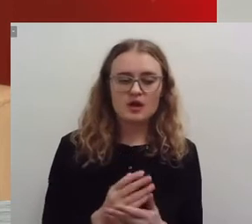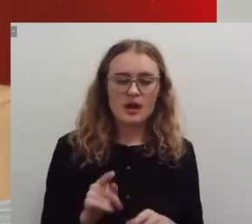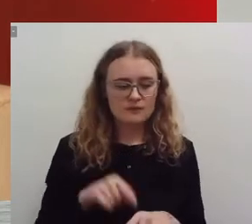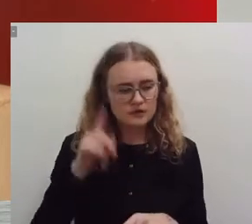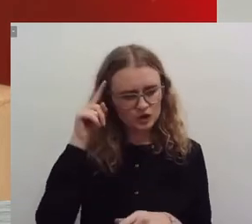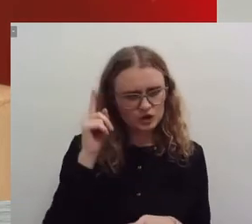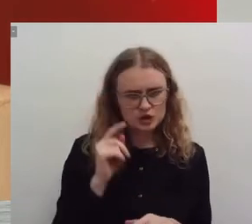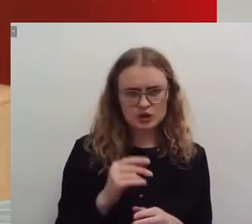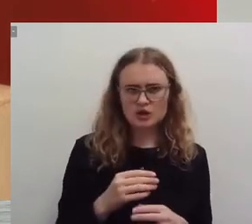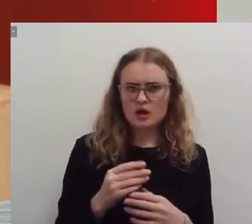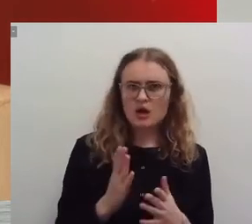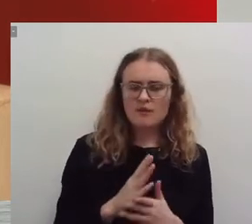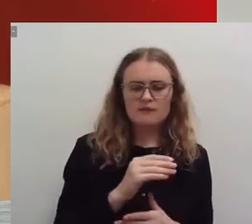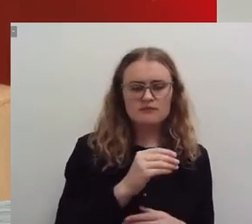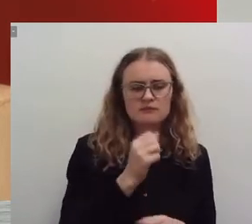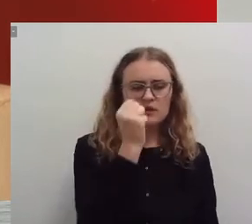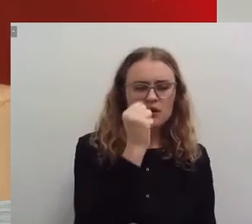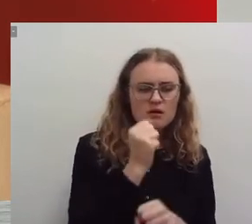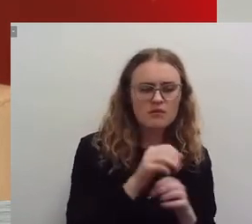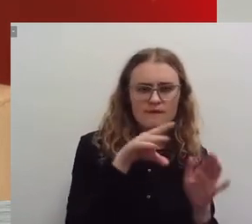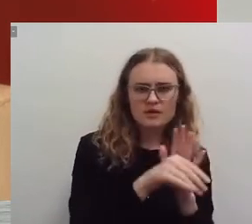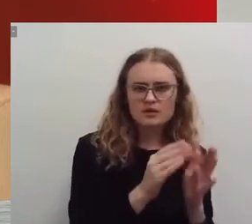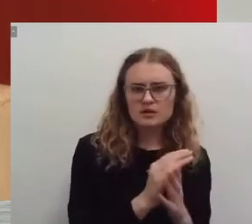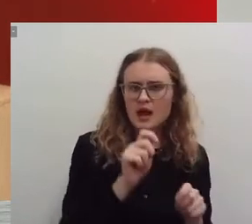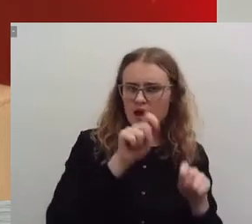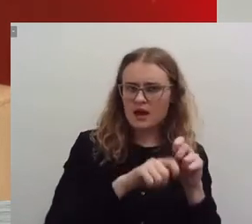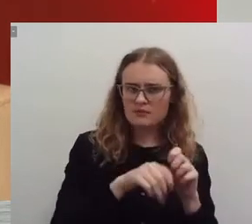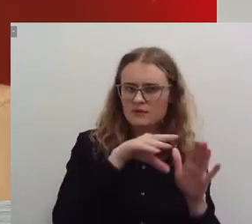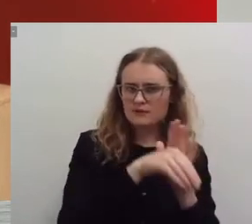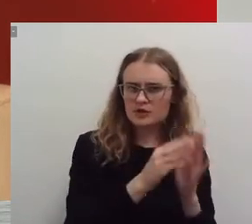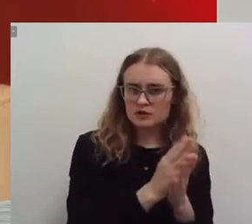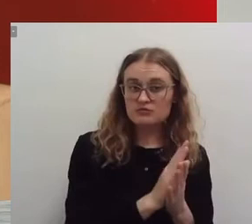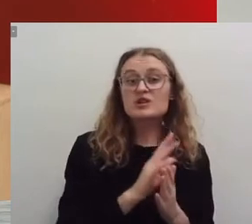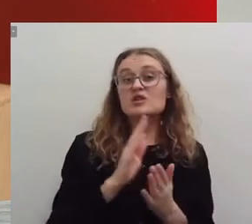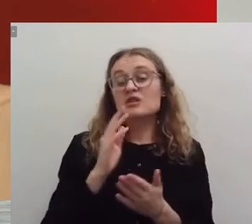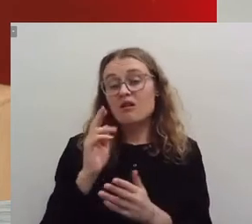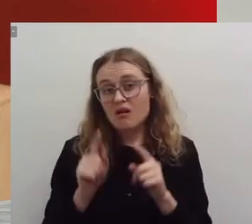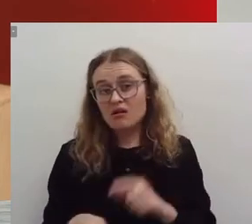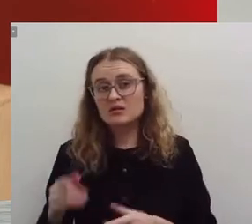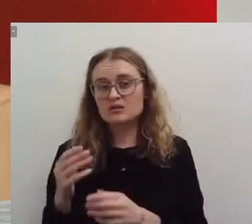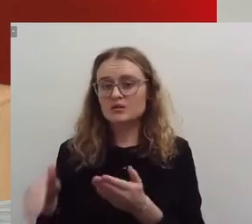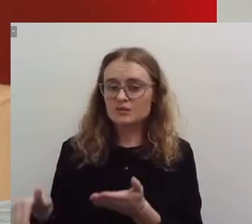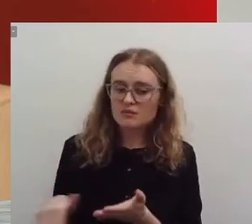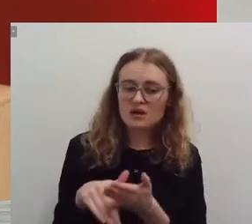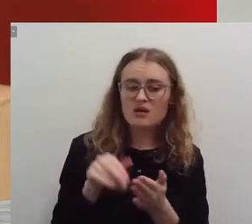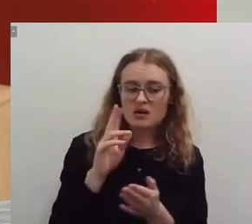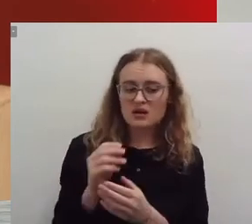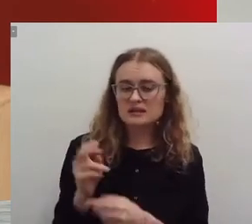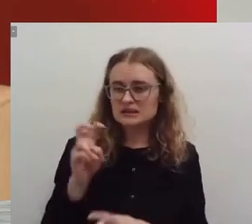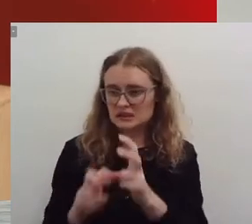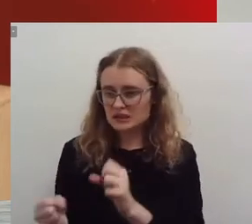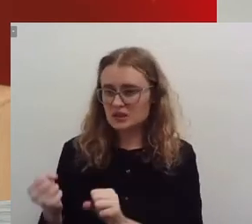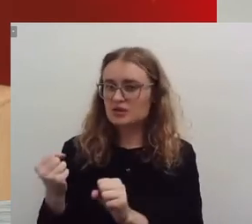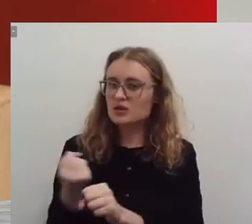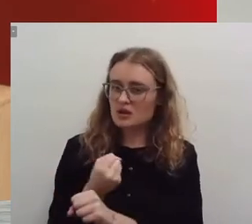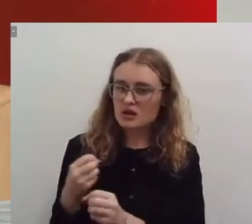need more supporters. And if we know and we look at this one teenager and we put in the first, so